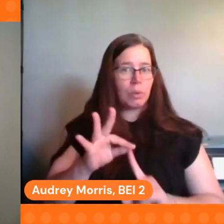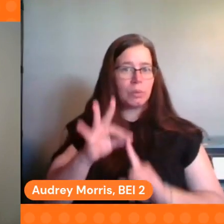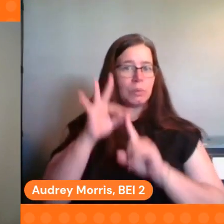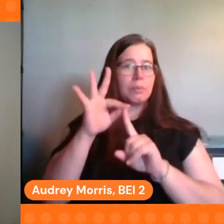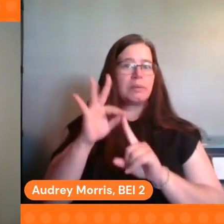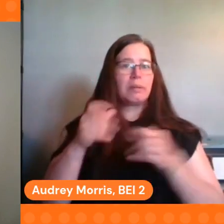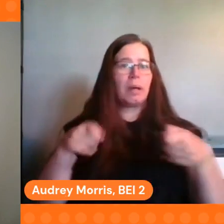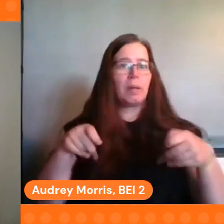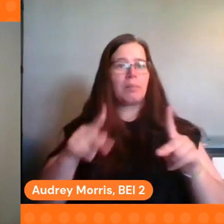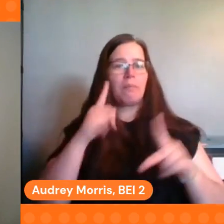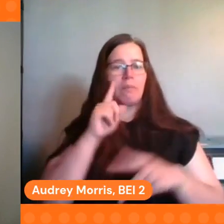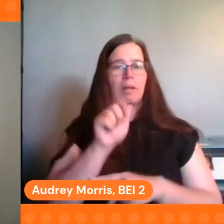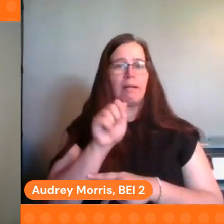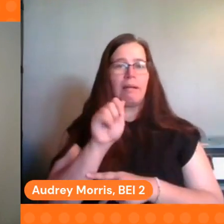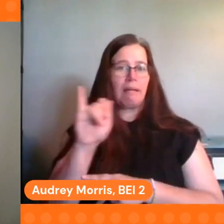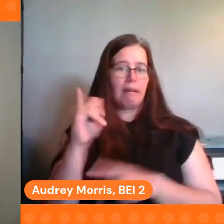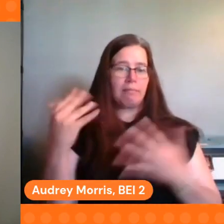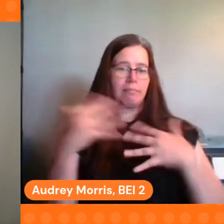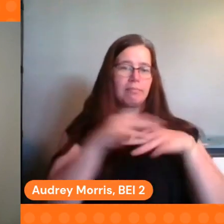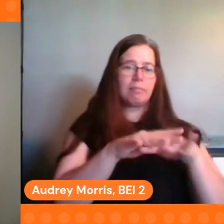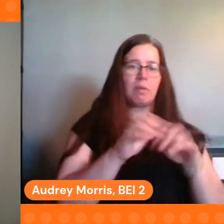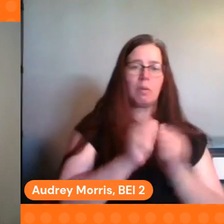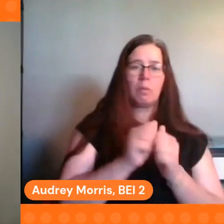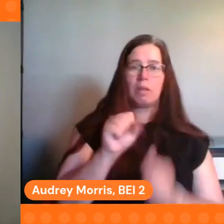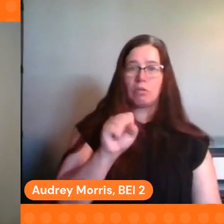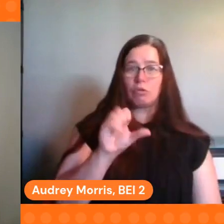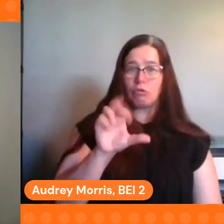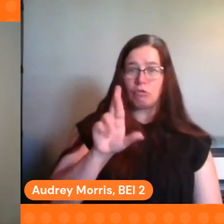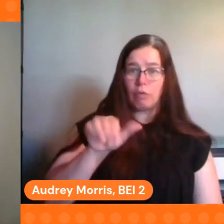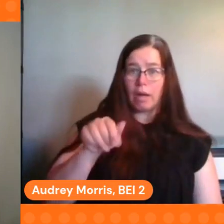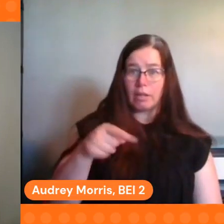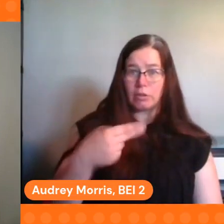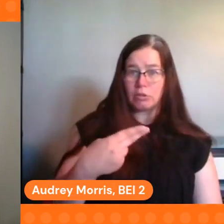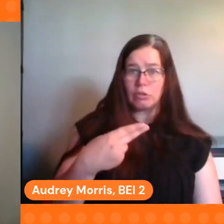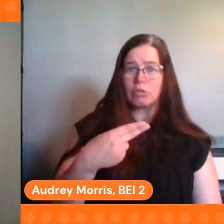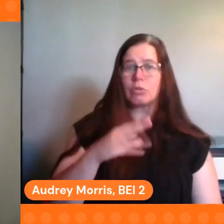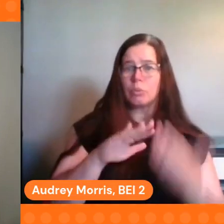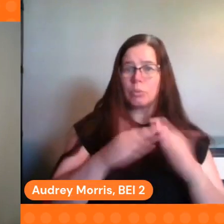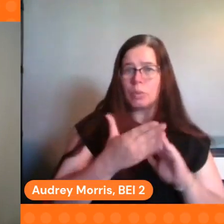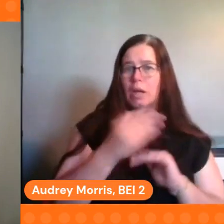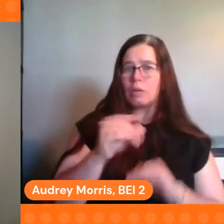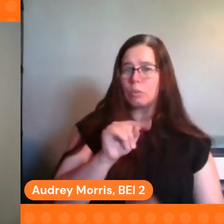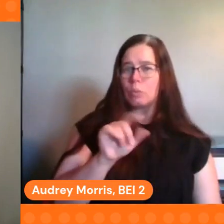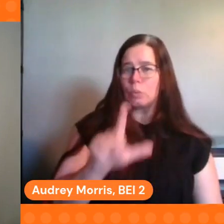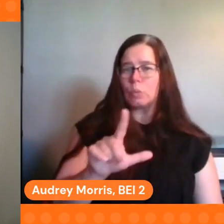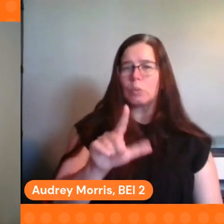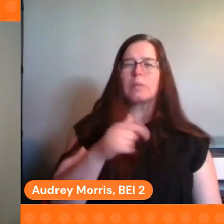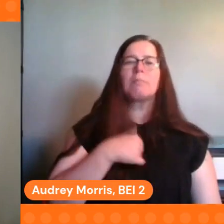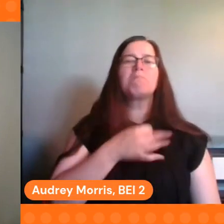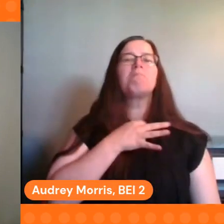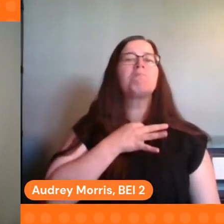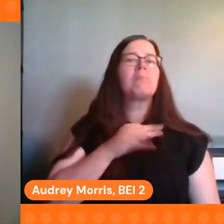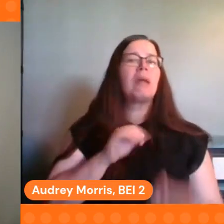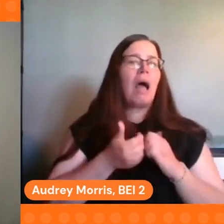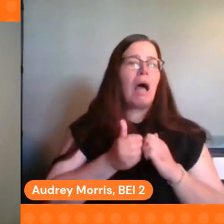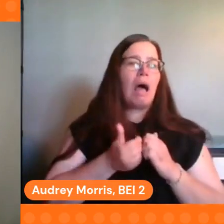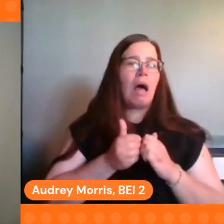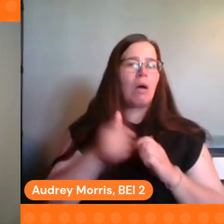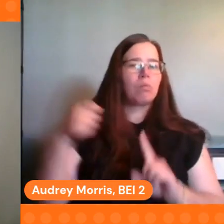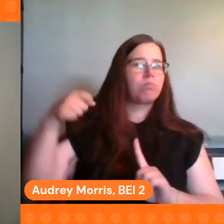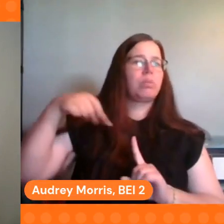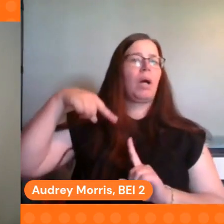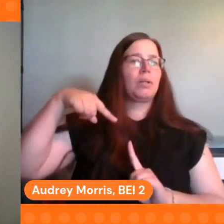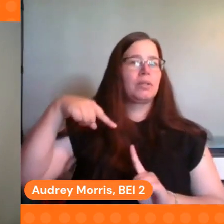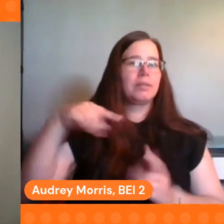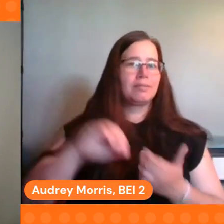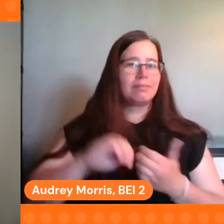connect AI with the Scratch community and the Scratch tools. I'm just wondering if you could share the story of the spark. I find a lot of